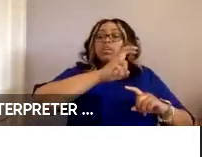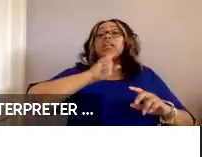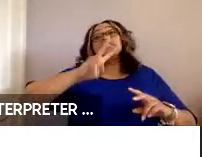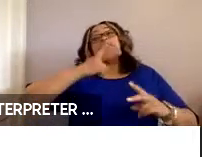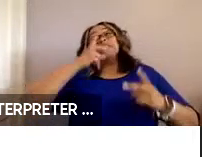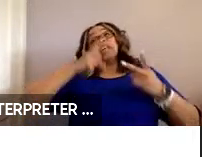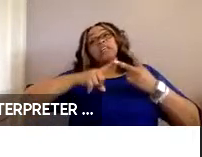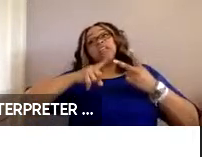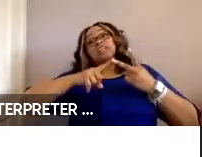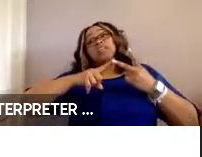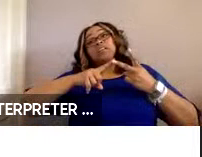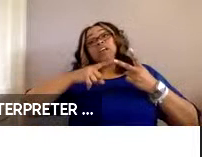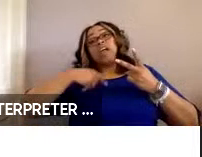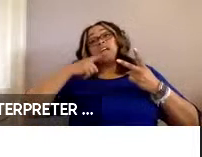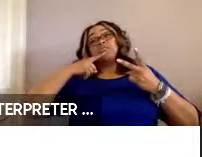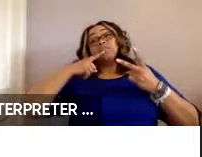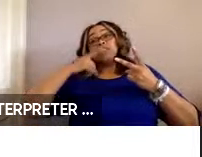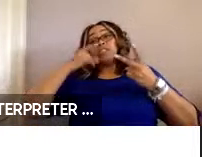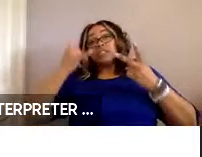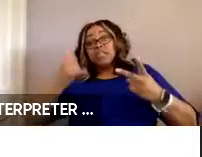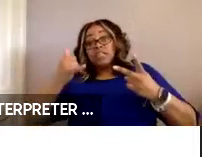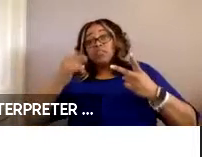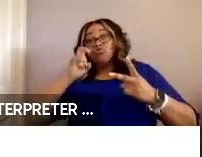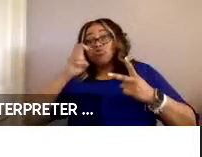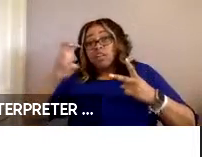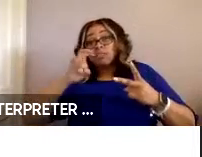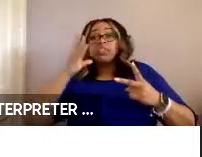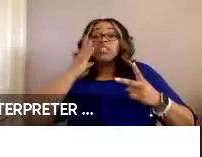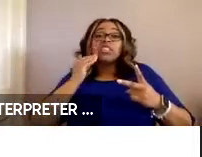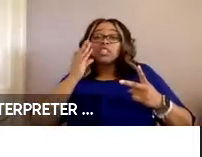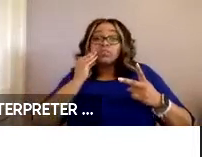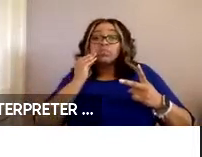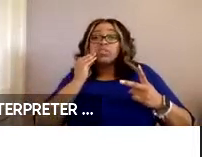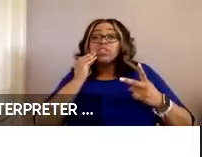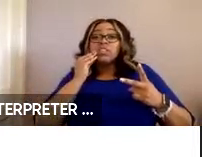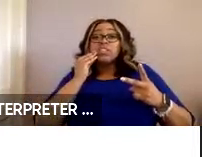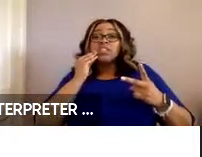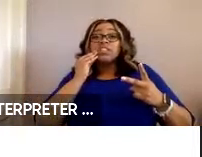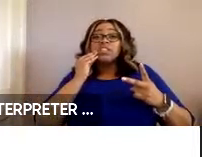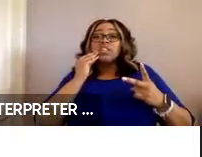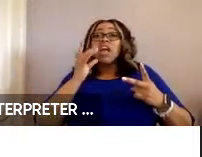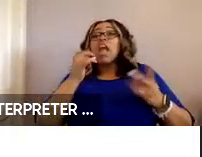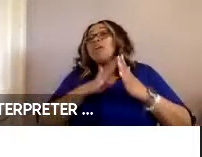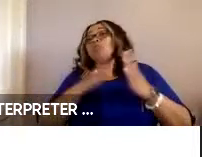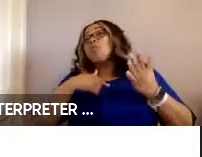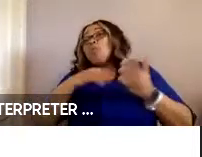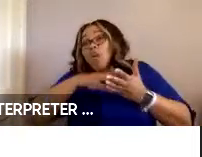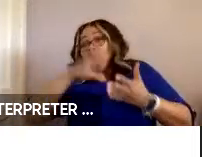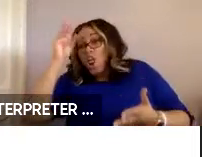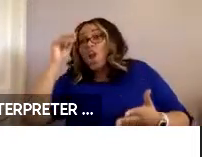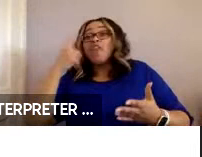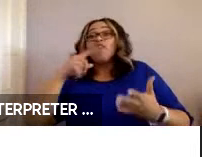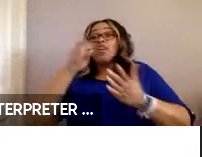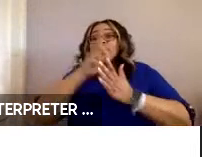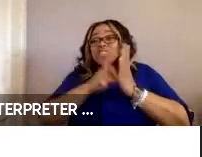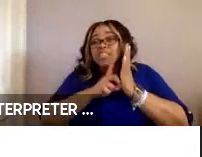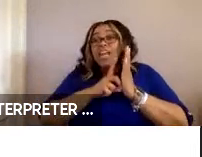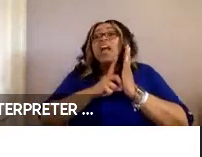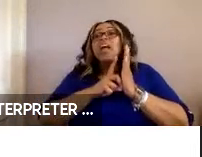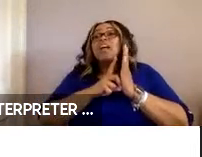part, I look at existing transportation experiences and ask what we might learn for